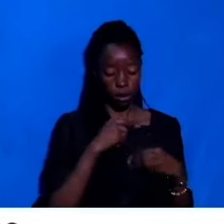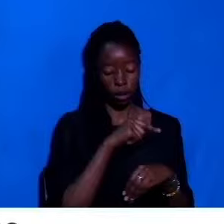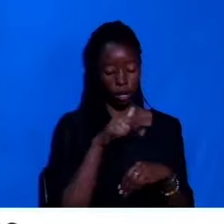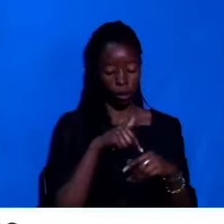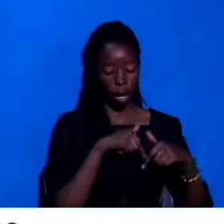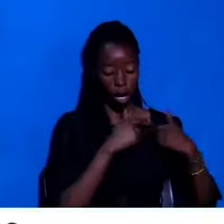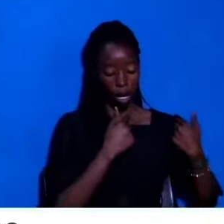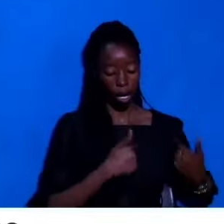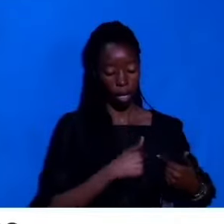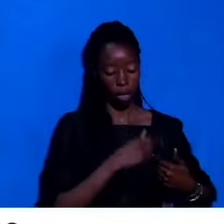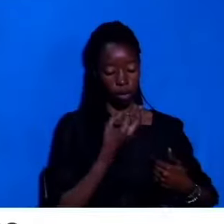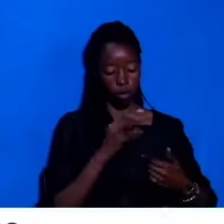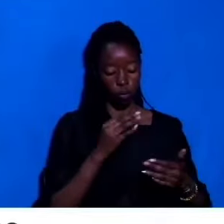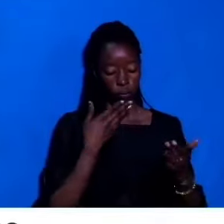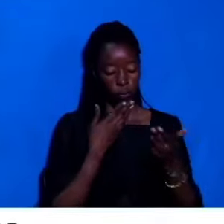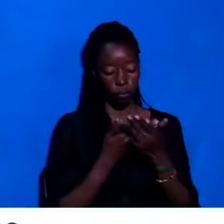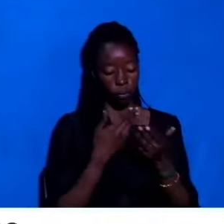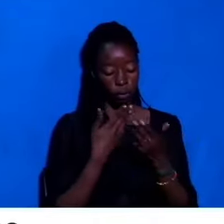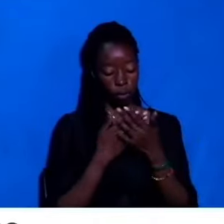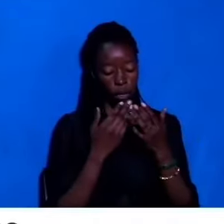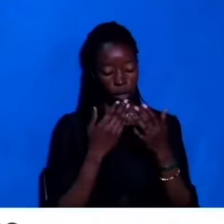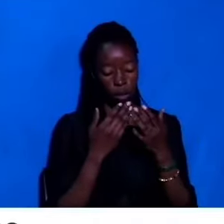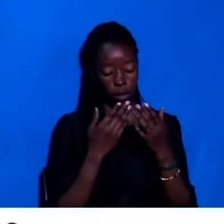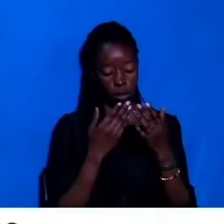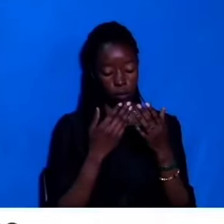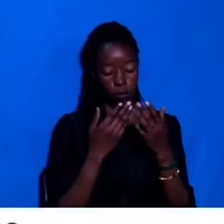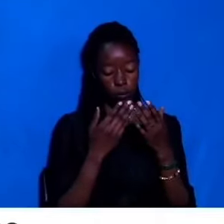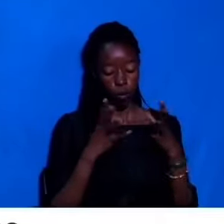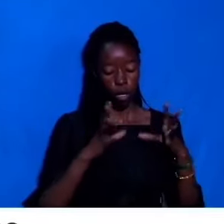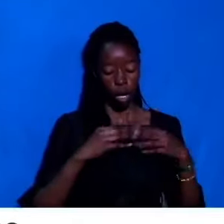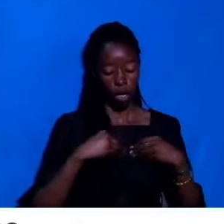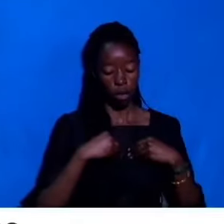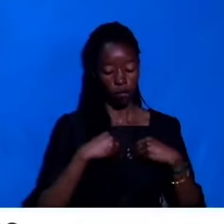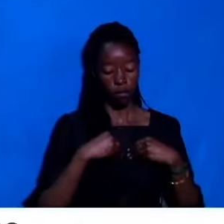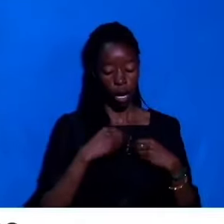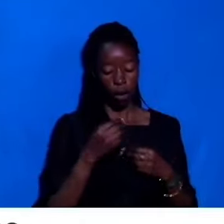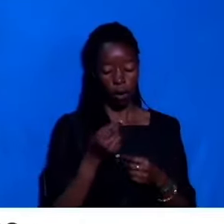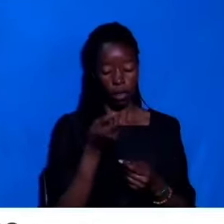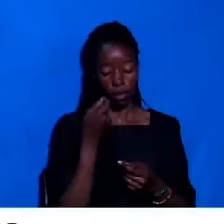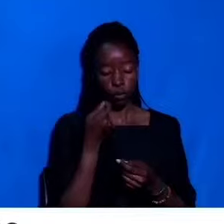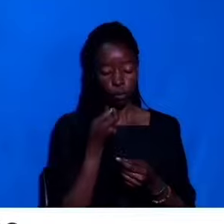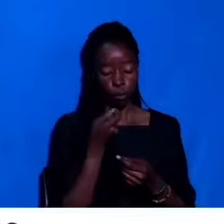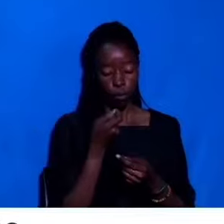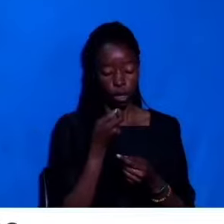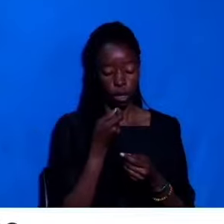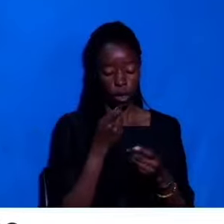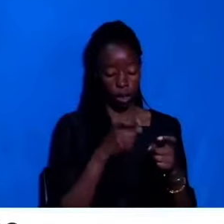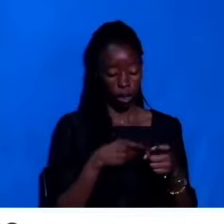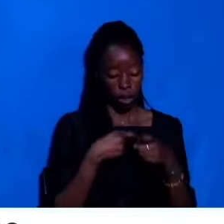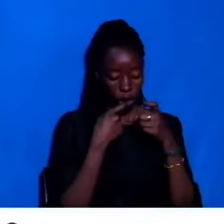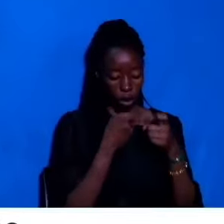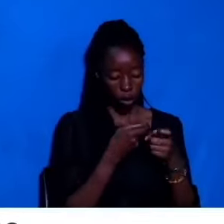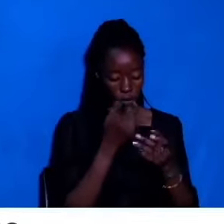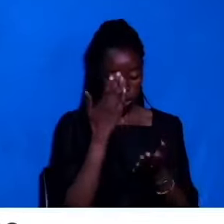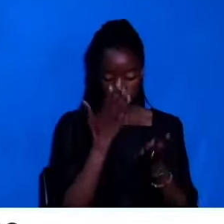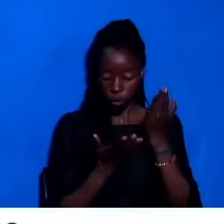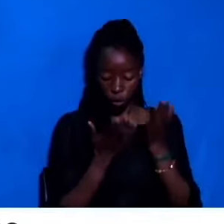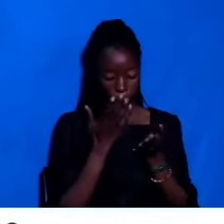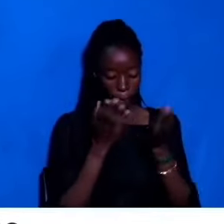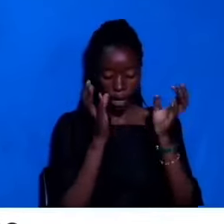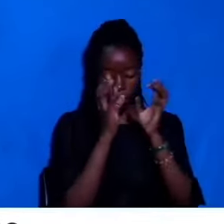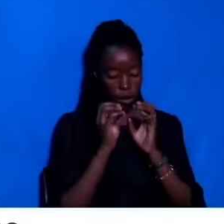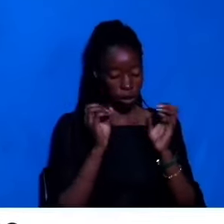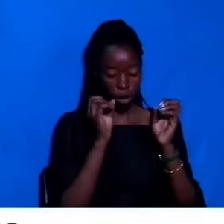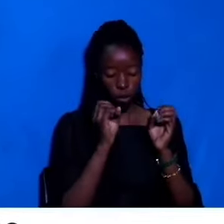gratitude, that you may accept our small gifts that are not compared to anything that you have given